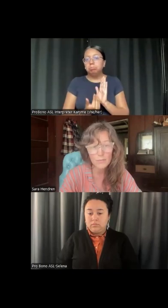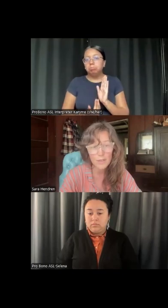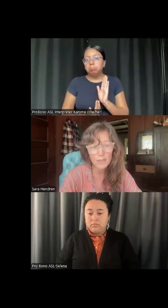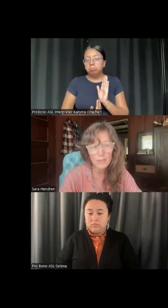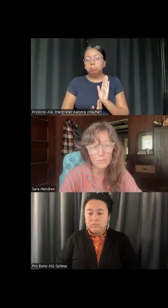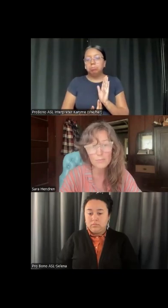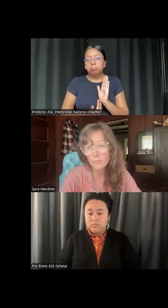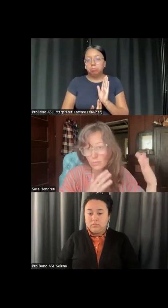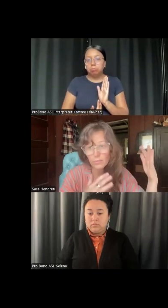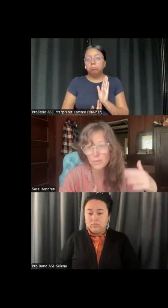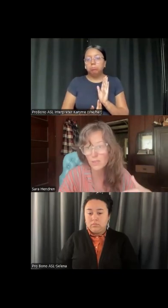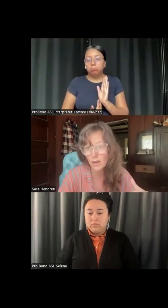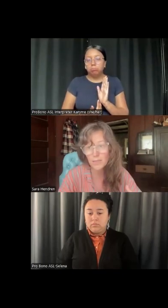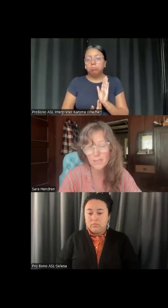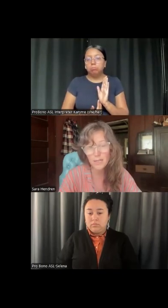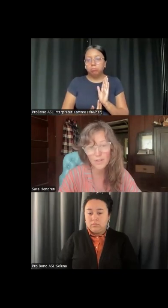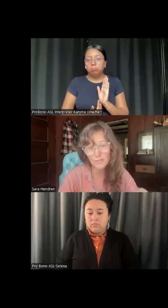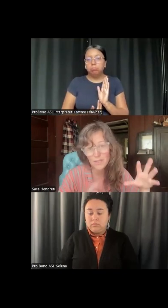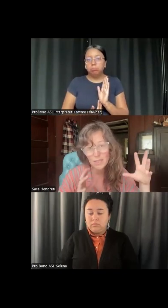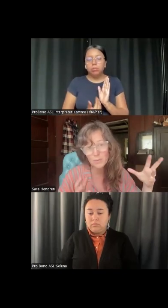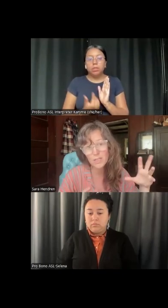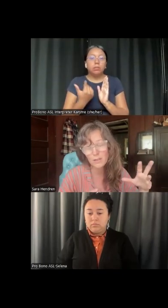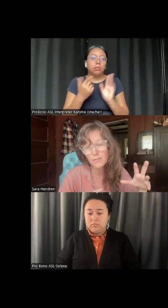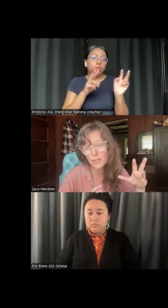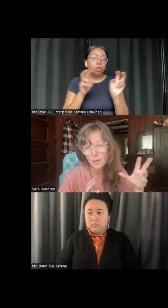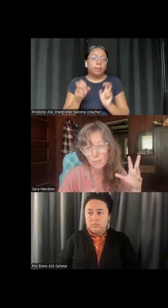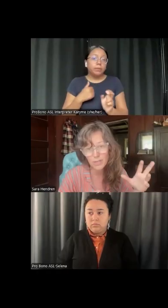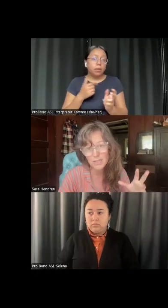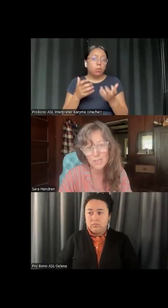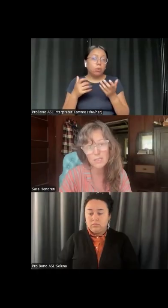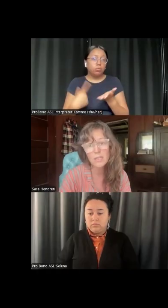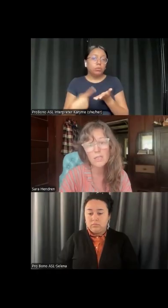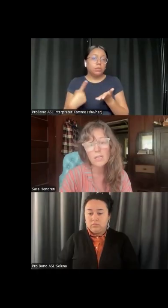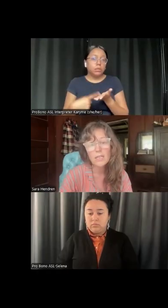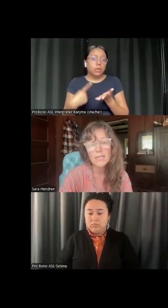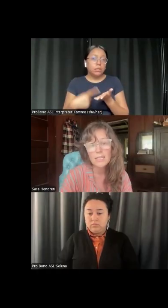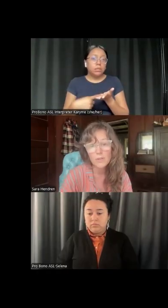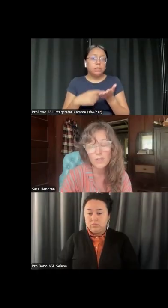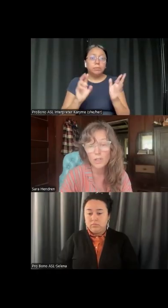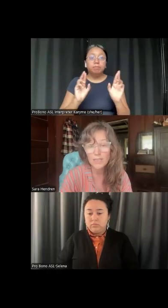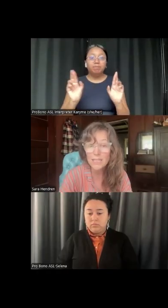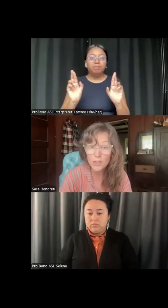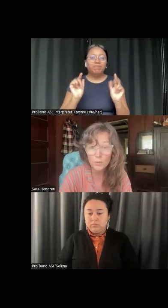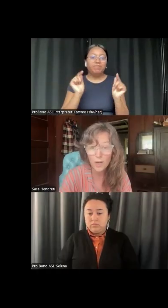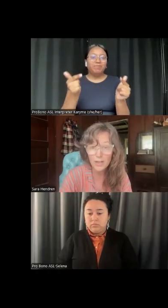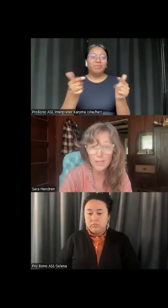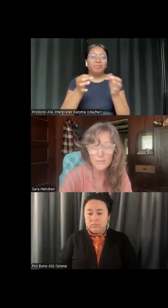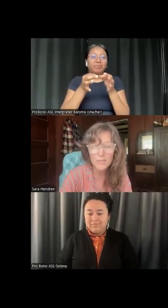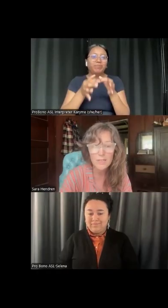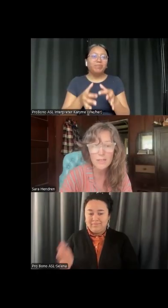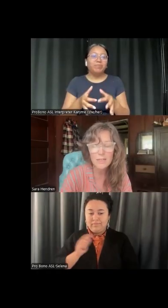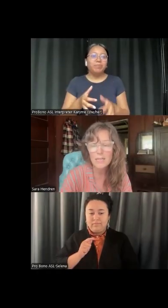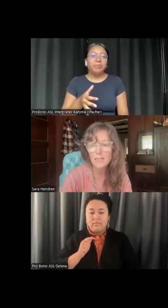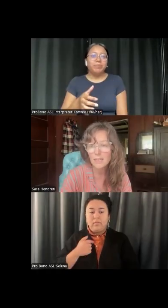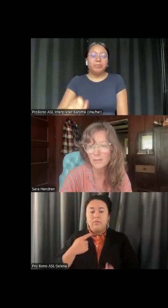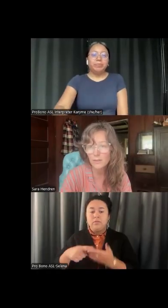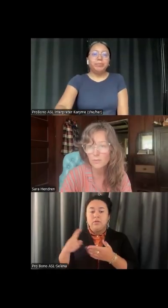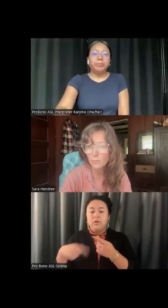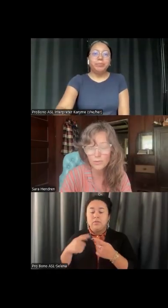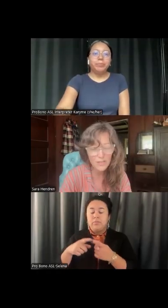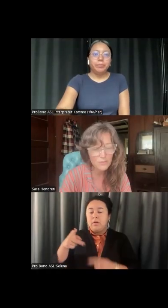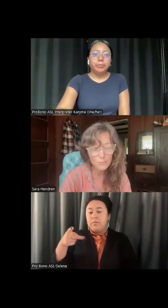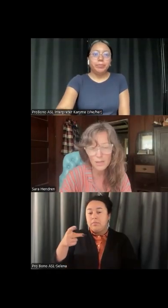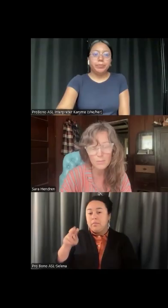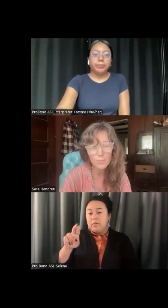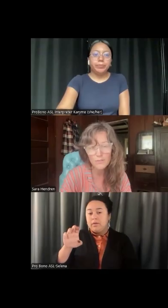kind of topics that I want to visit. I want to talk first about precedents in what's called interrogative design, and then give